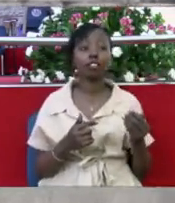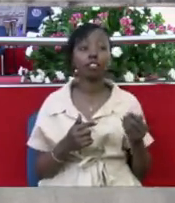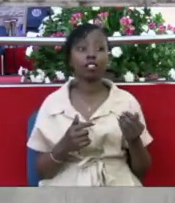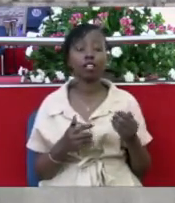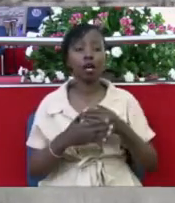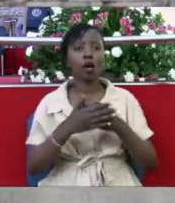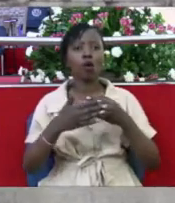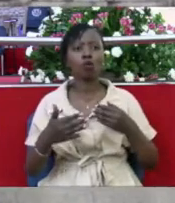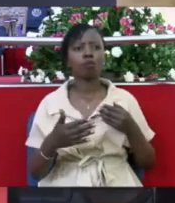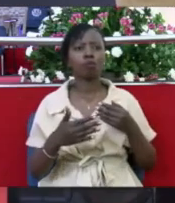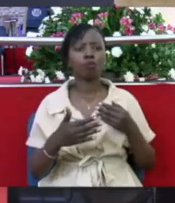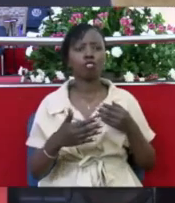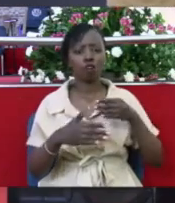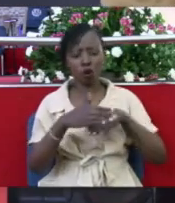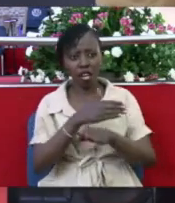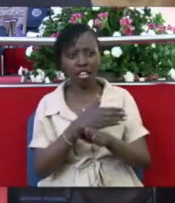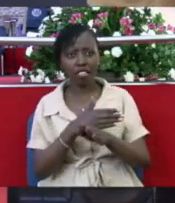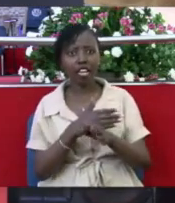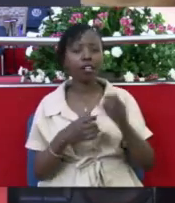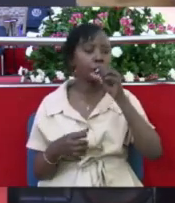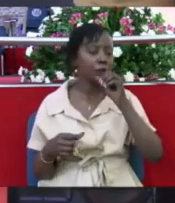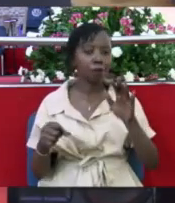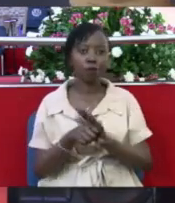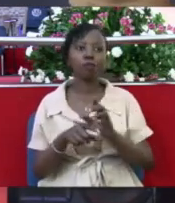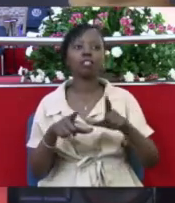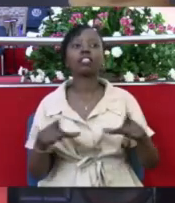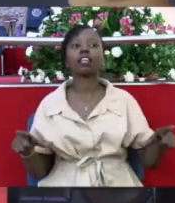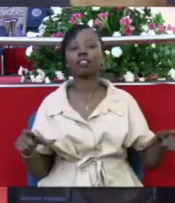right before they get into the promised land.